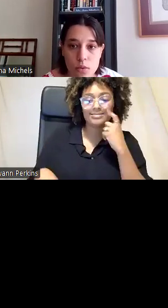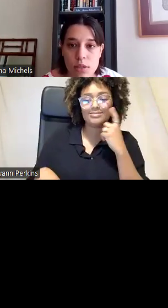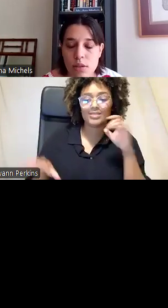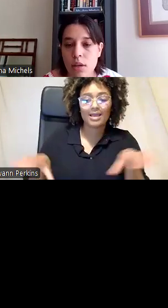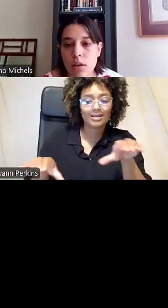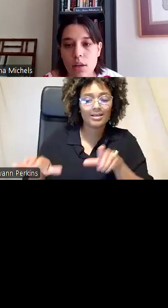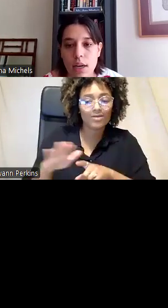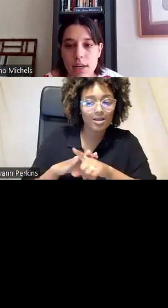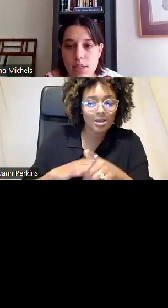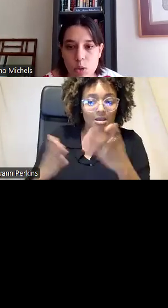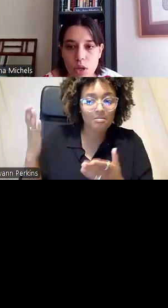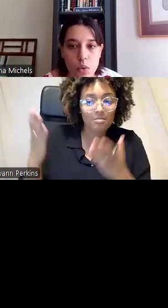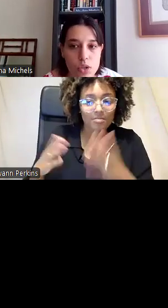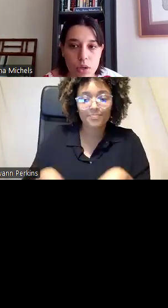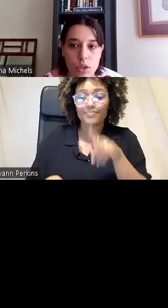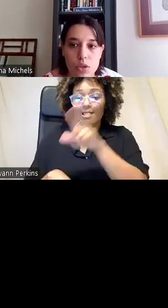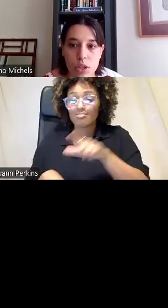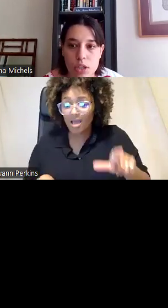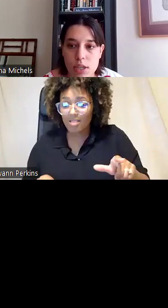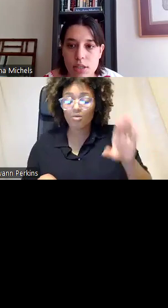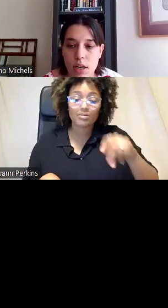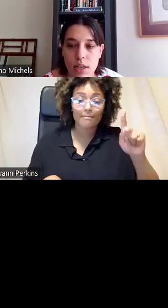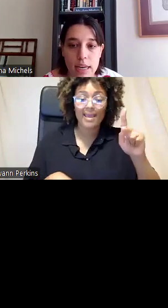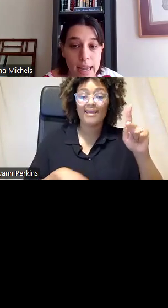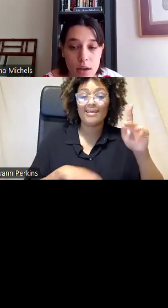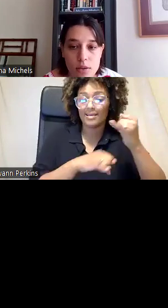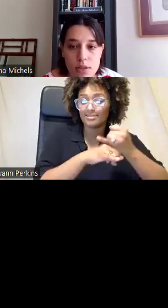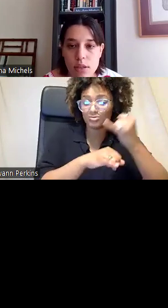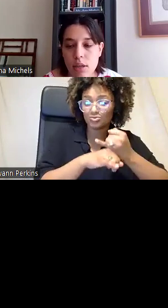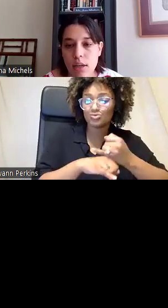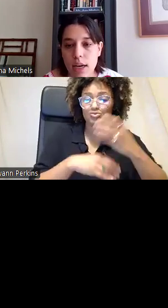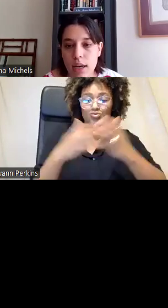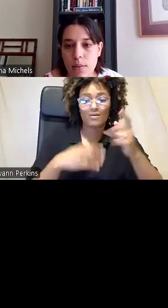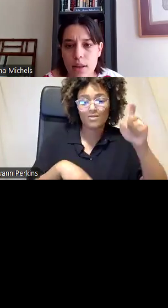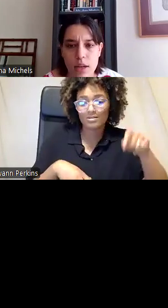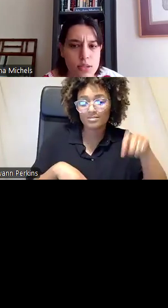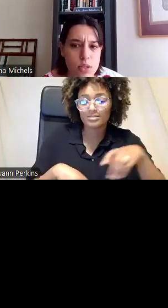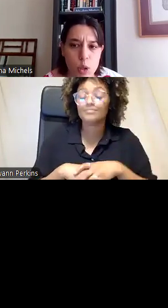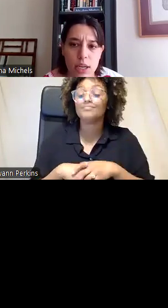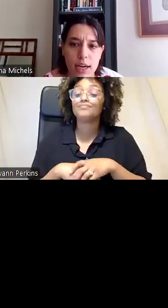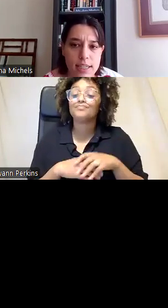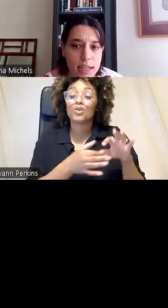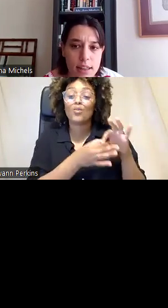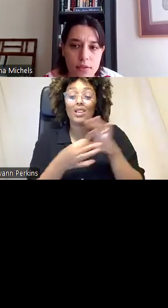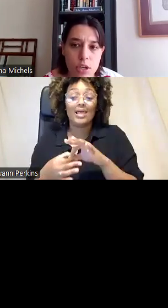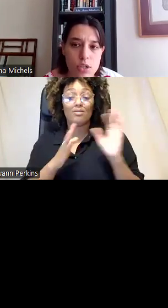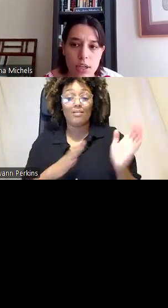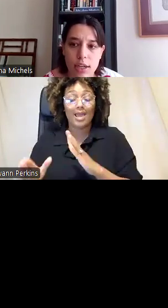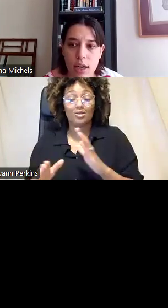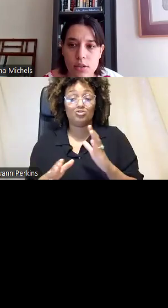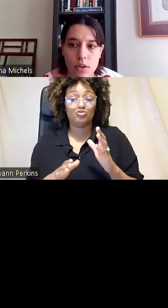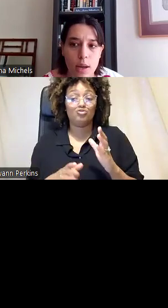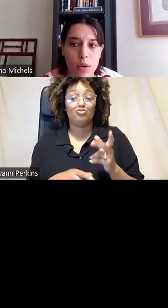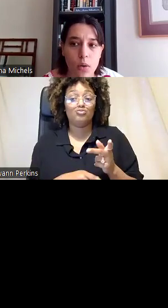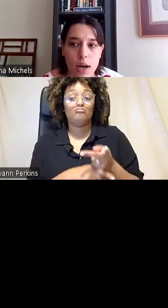any loans, disputing coerced or unknown charges on any accounts, and then also disputing identity theft charges